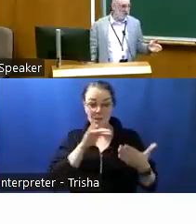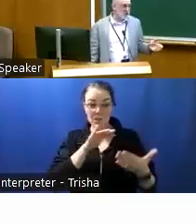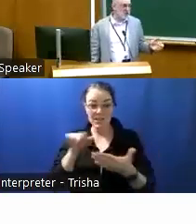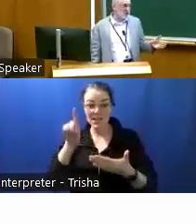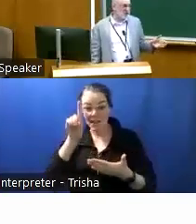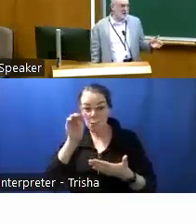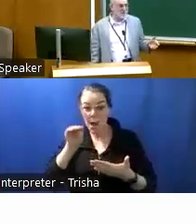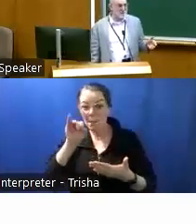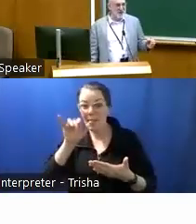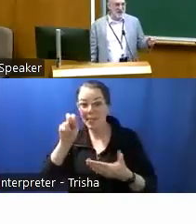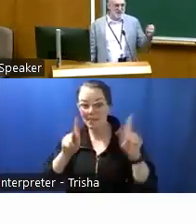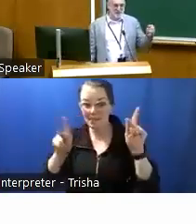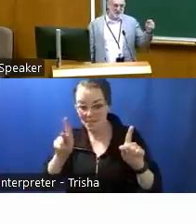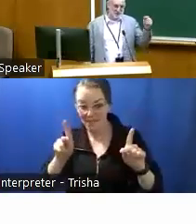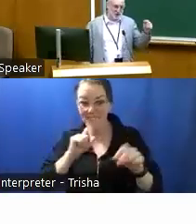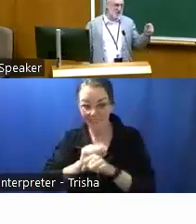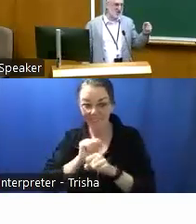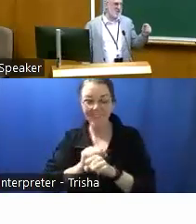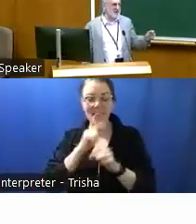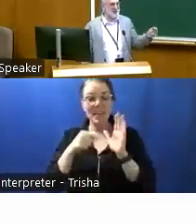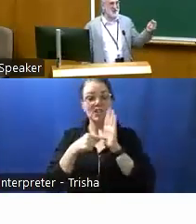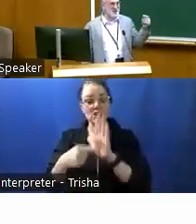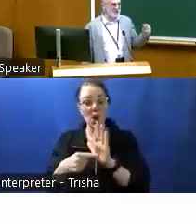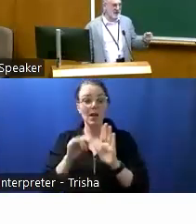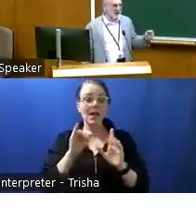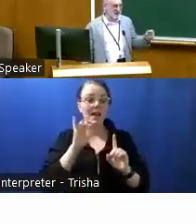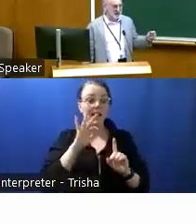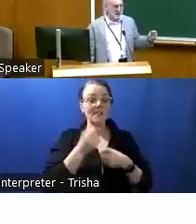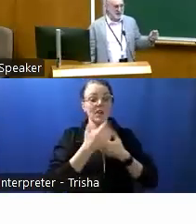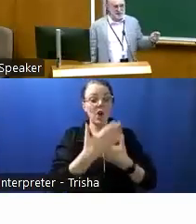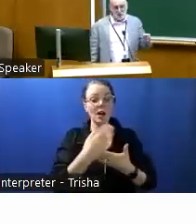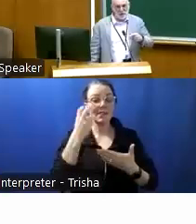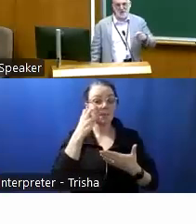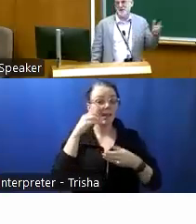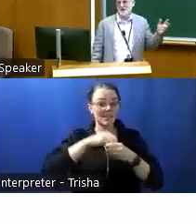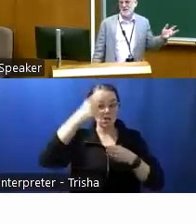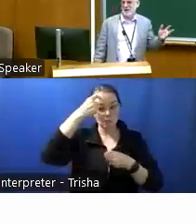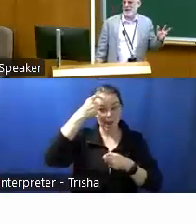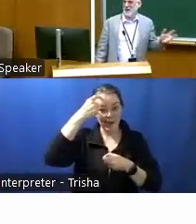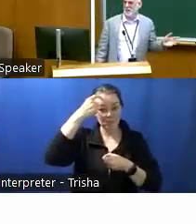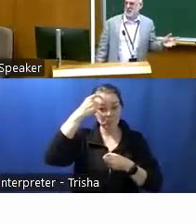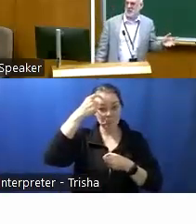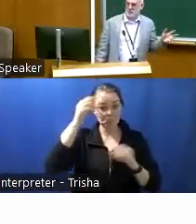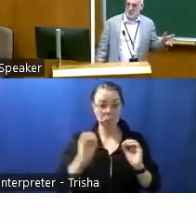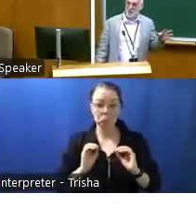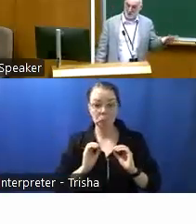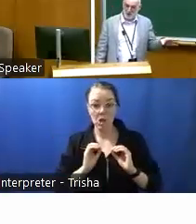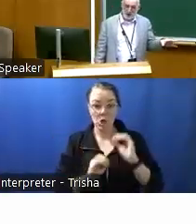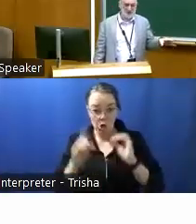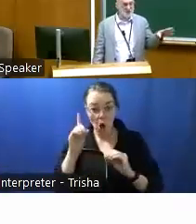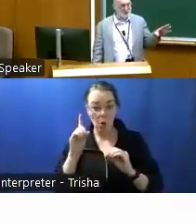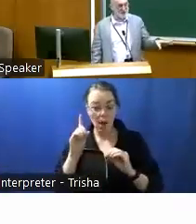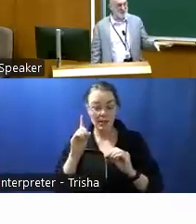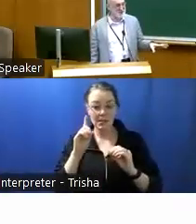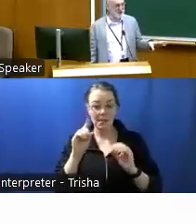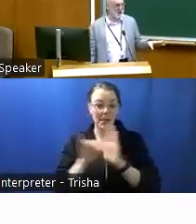that show that, especially if the cause of the blindness is in your brain, that no one's ever identified anyone who was born with cortical